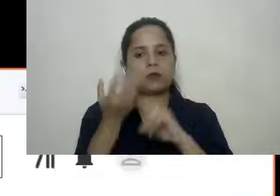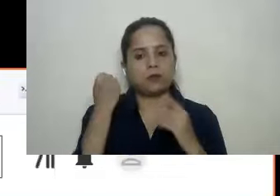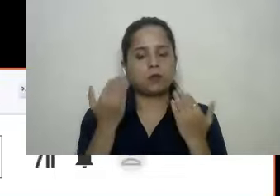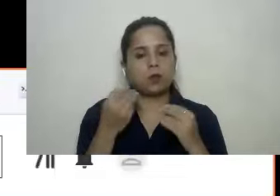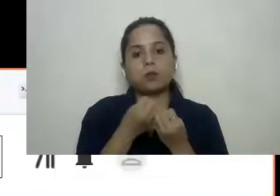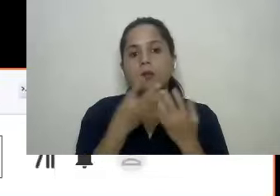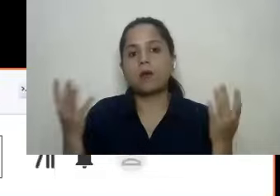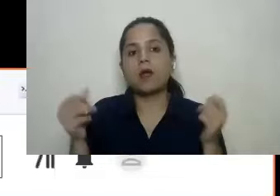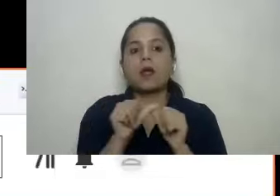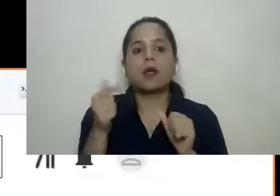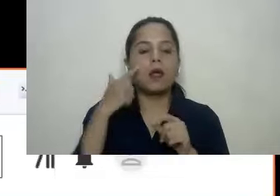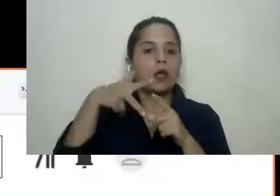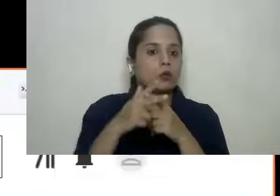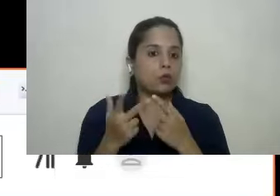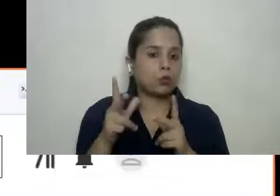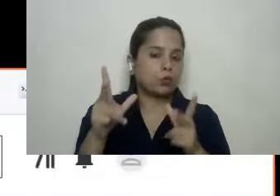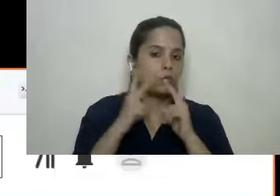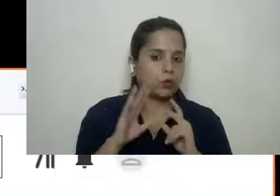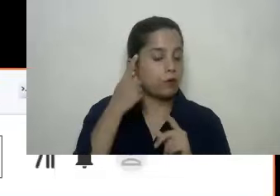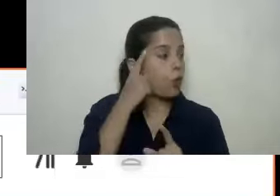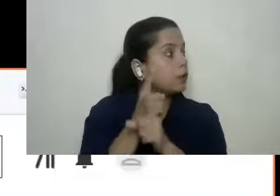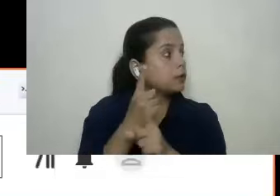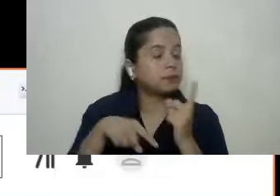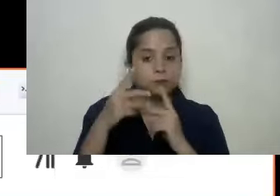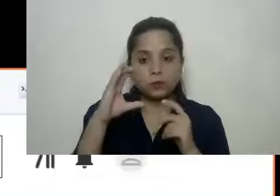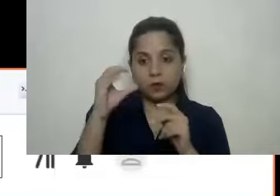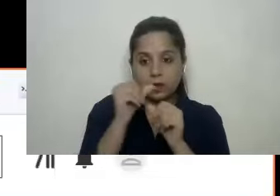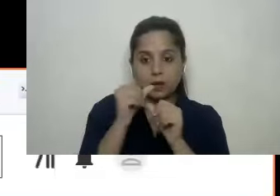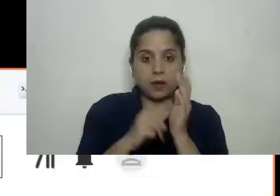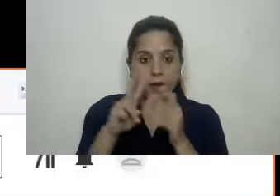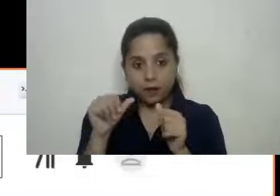AI tools, I'm told, for teachers like Canva and